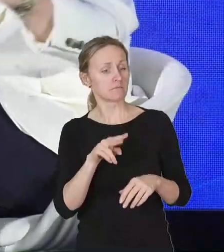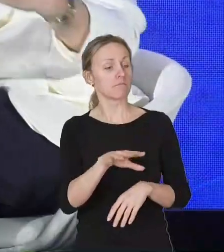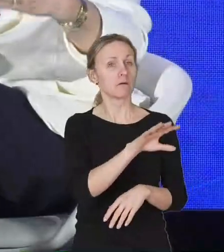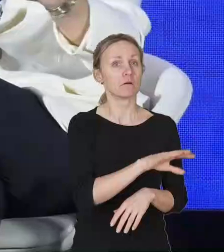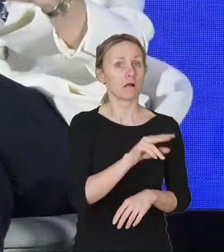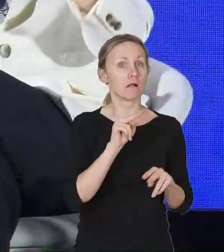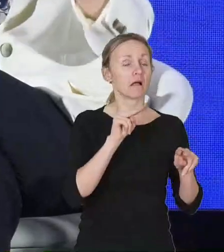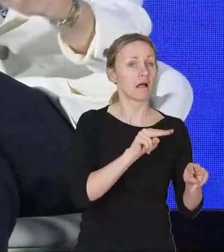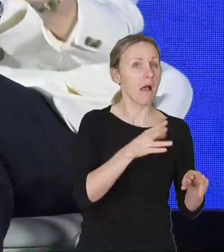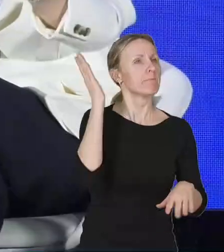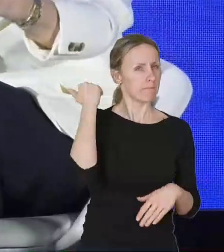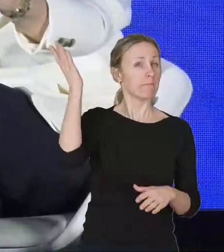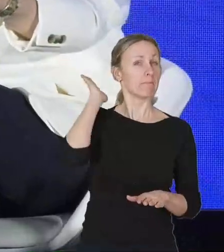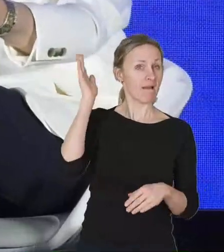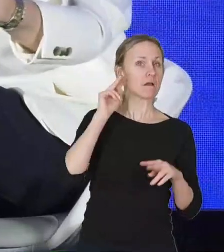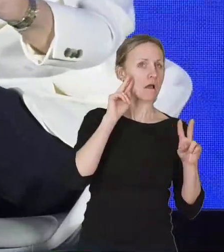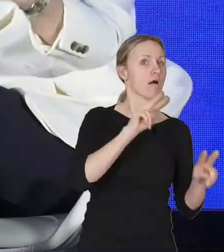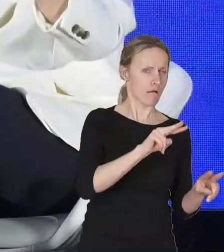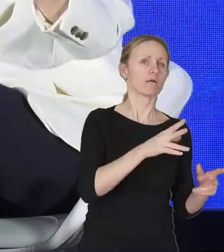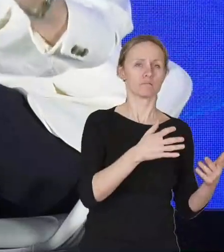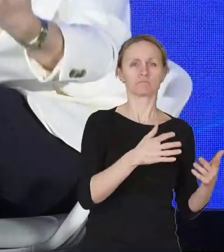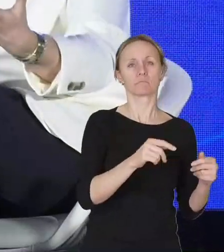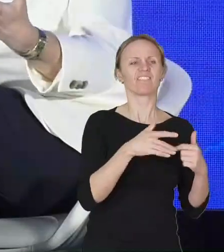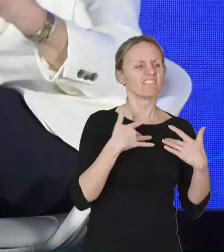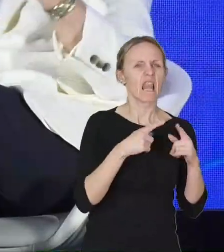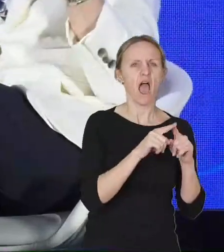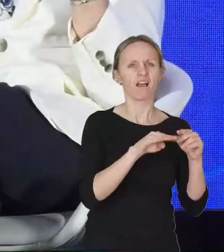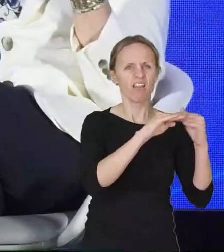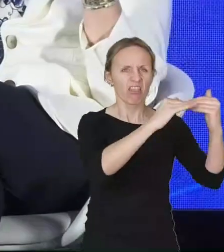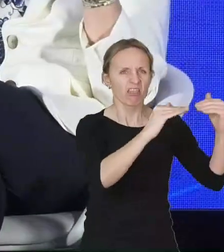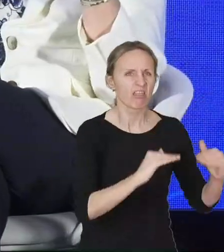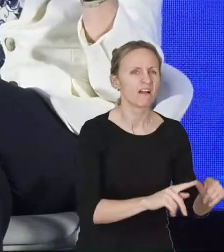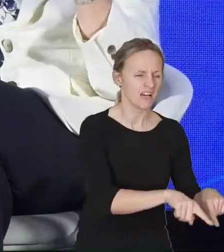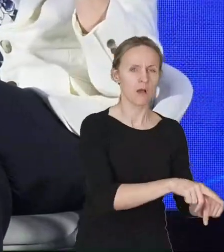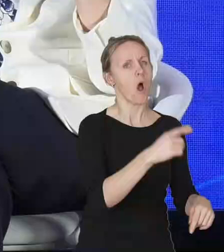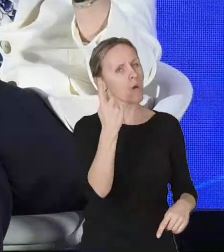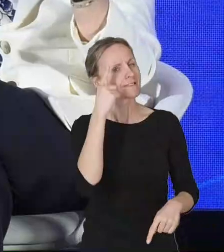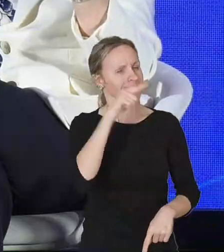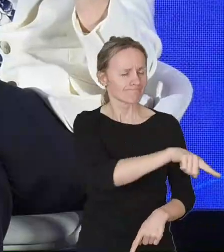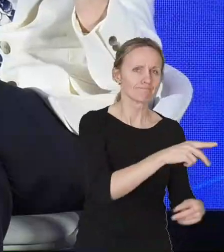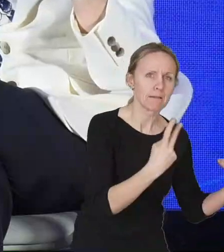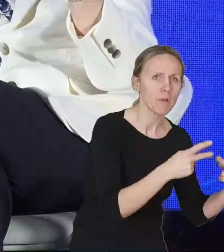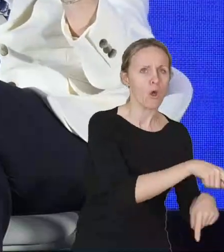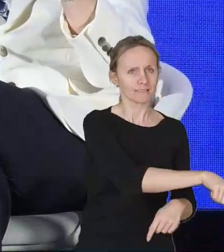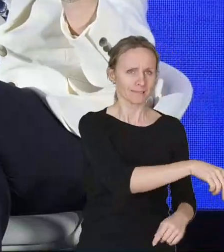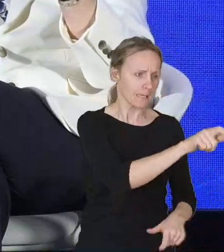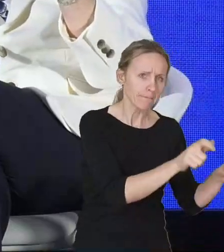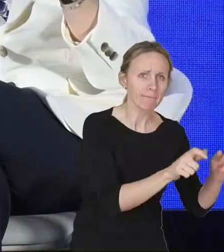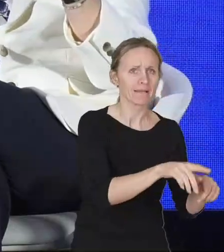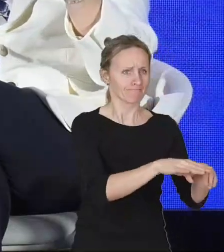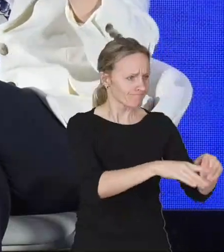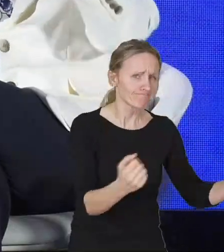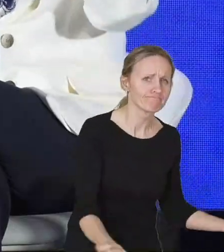stakeholders, involving academia, industry, government, and civil society. So we learned that there was never a bottom-up